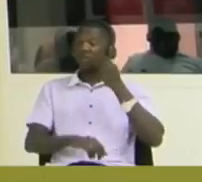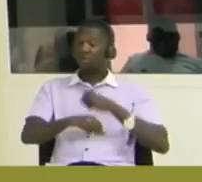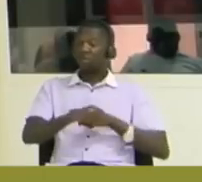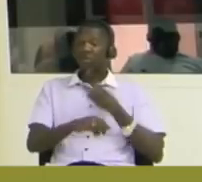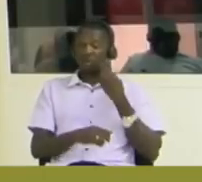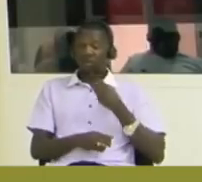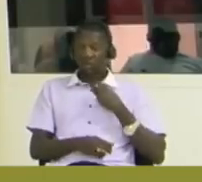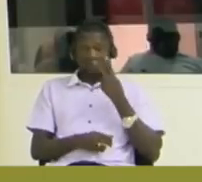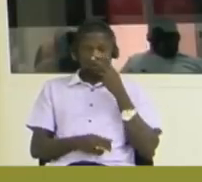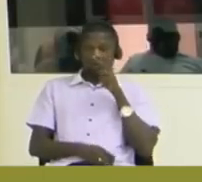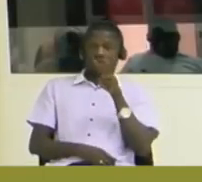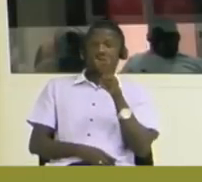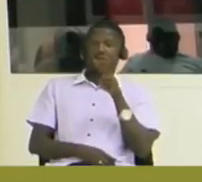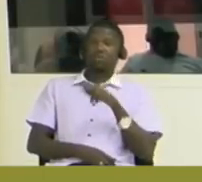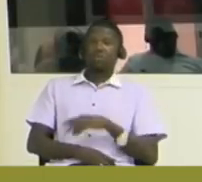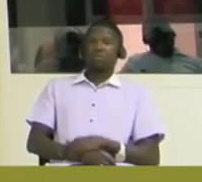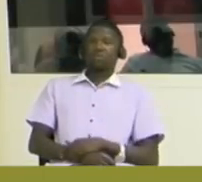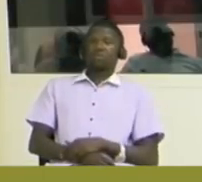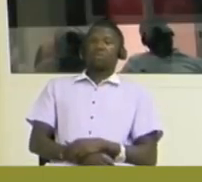watching.